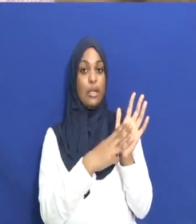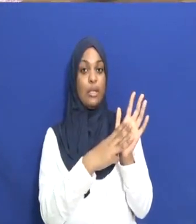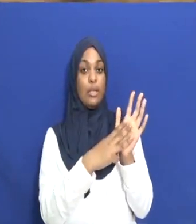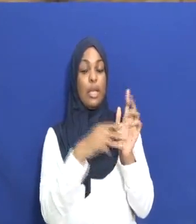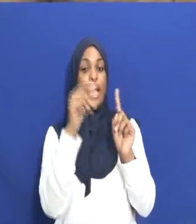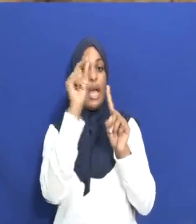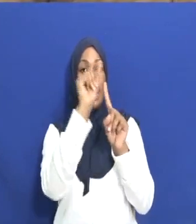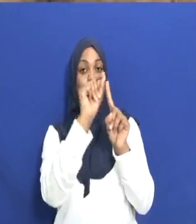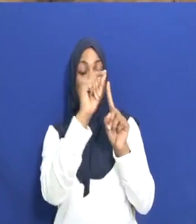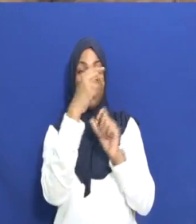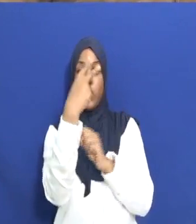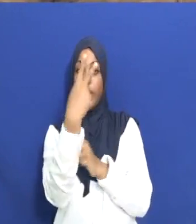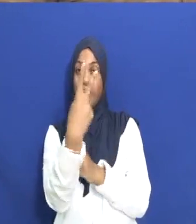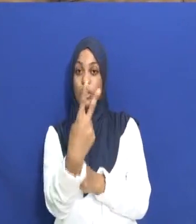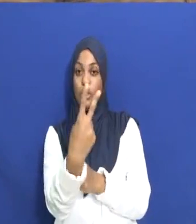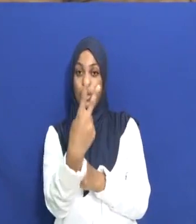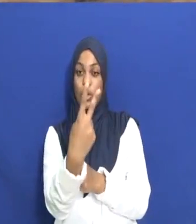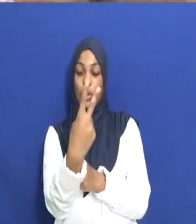2.